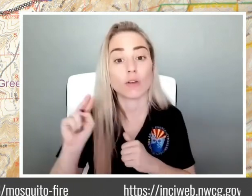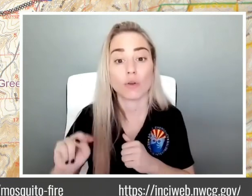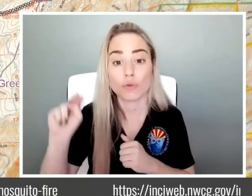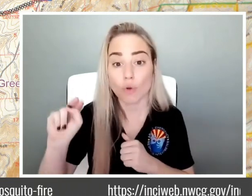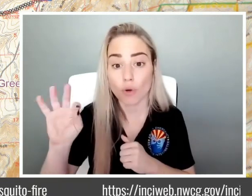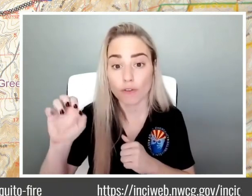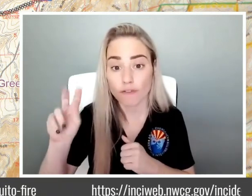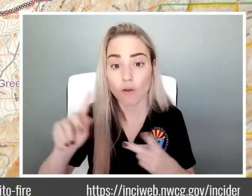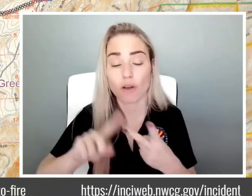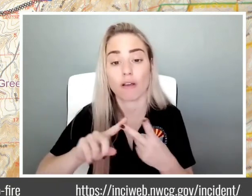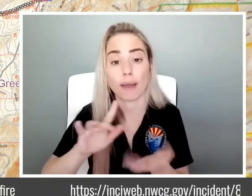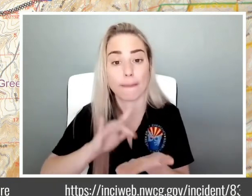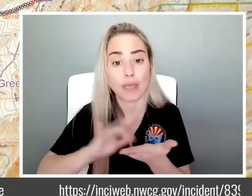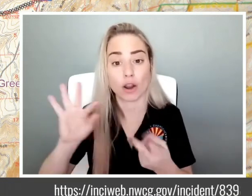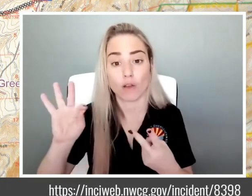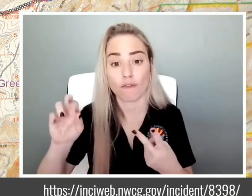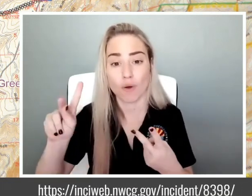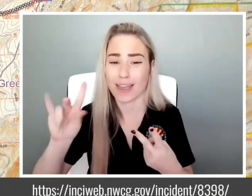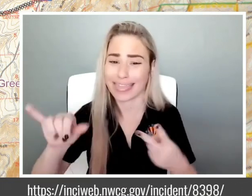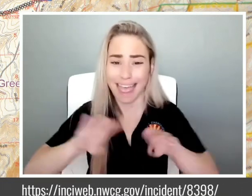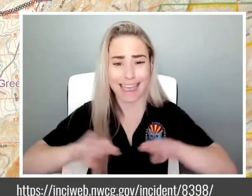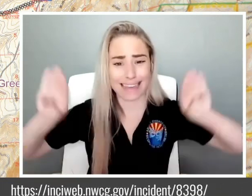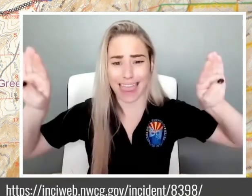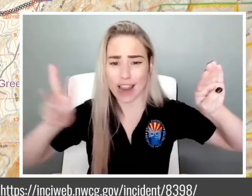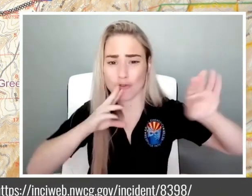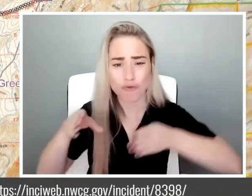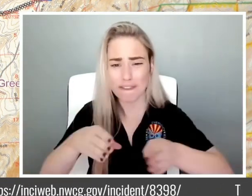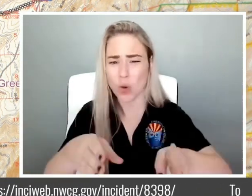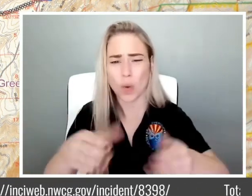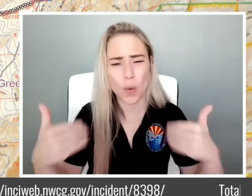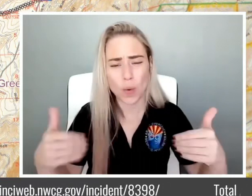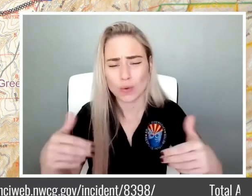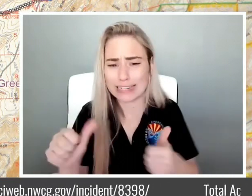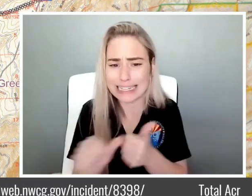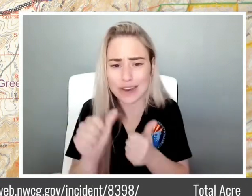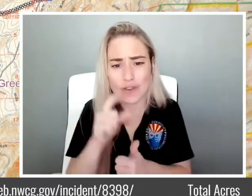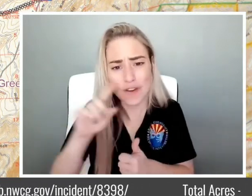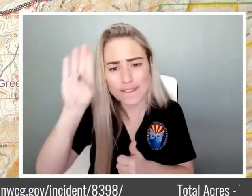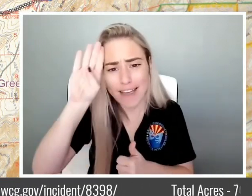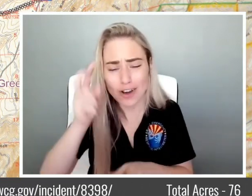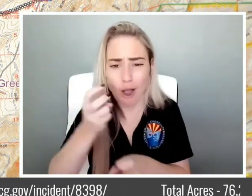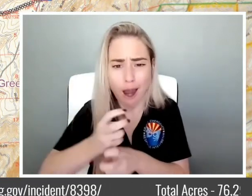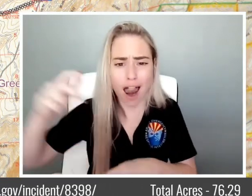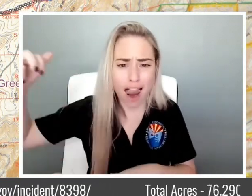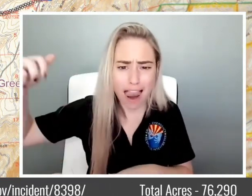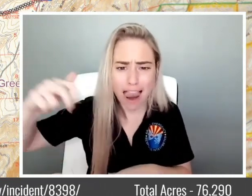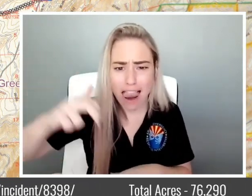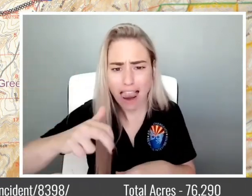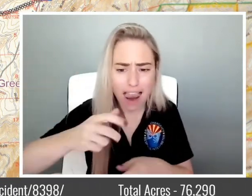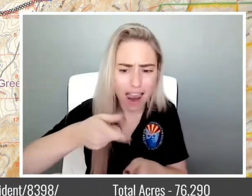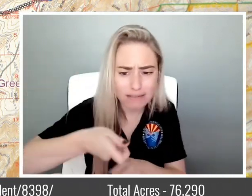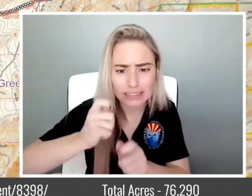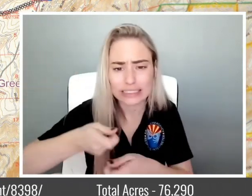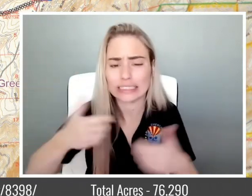that river canyon just hasn't been safe to get folks in, and we just keep looking for opportunities to get down there and come up with plans as things dry out through the weekend